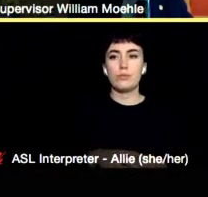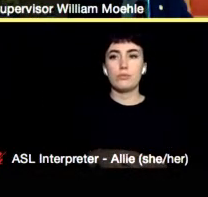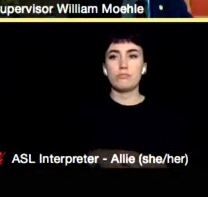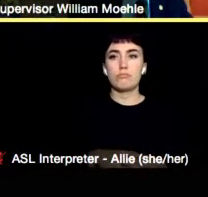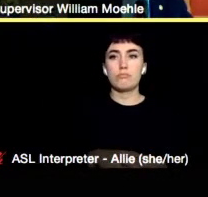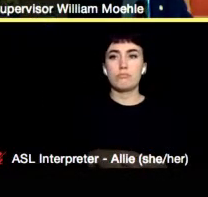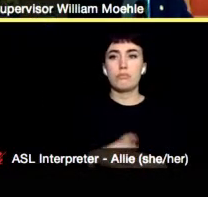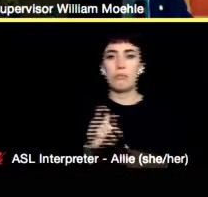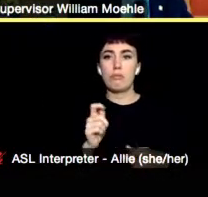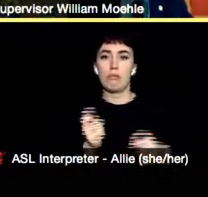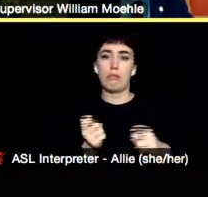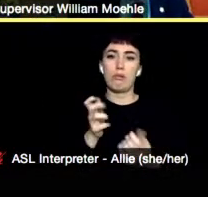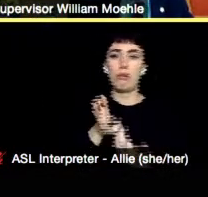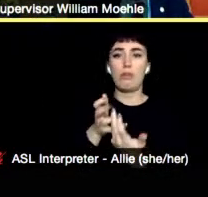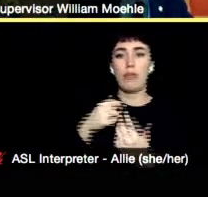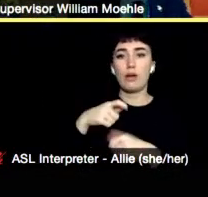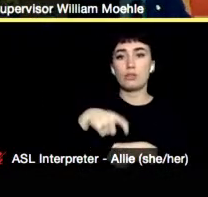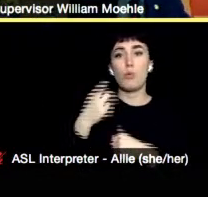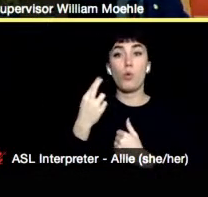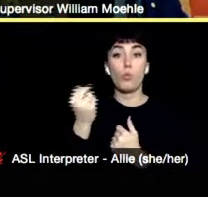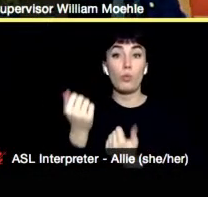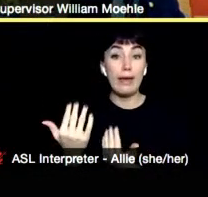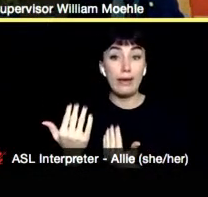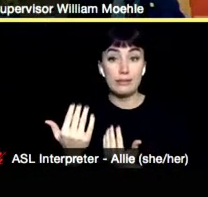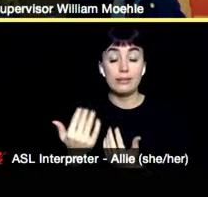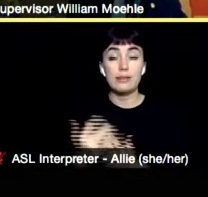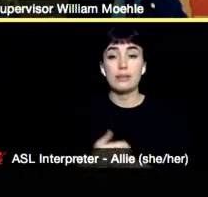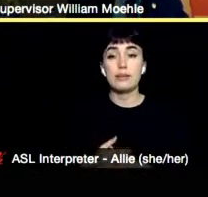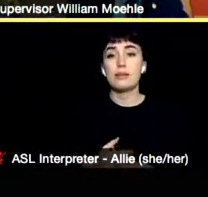tailor that time now, or to wait,